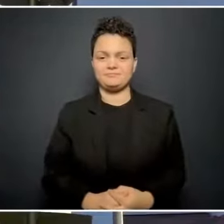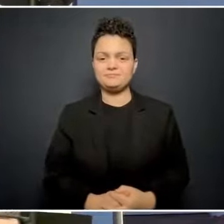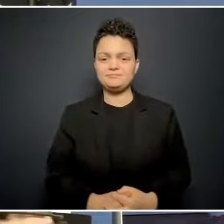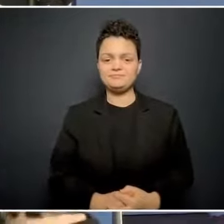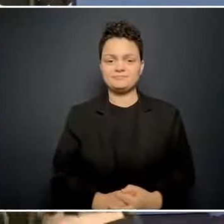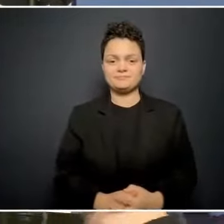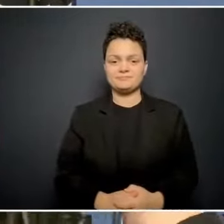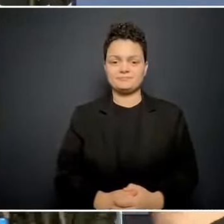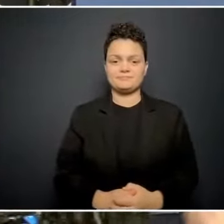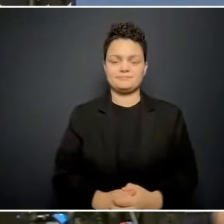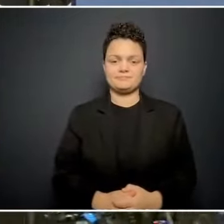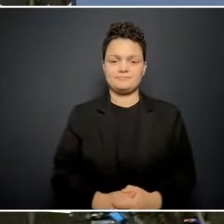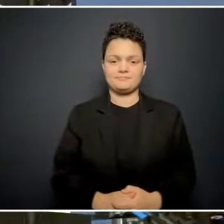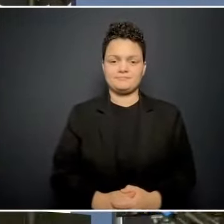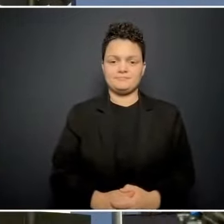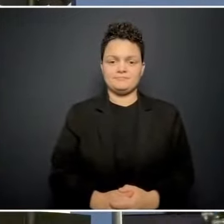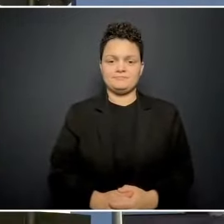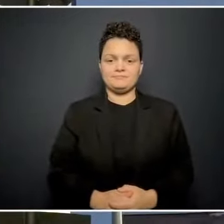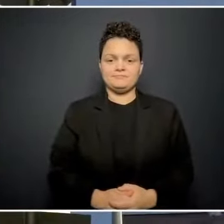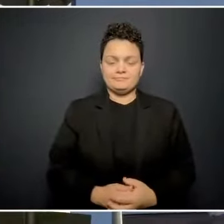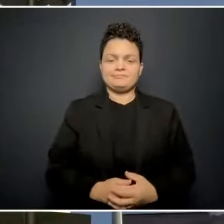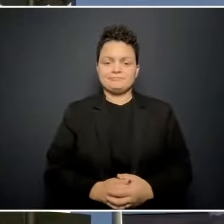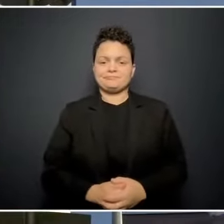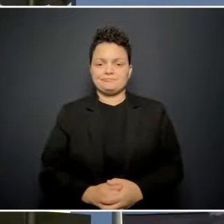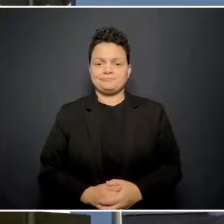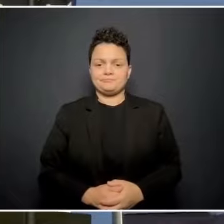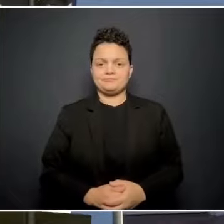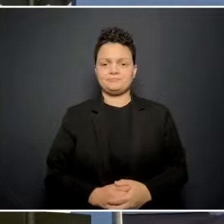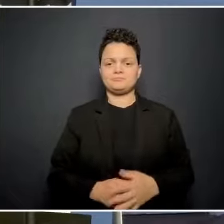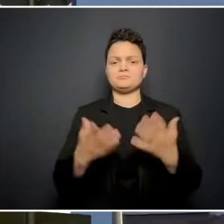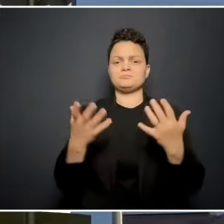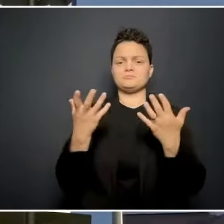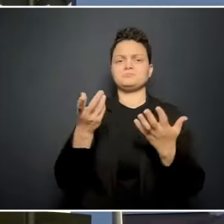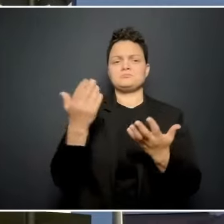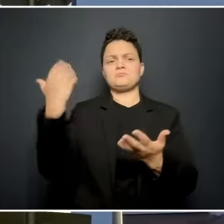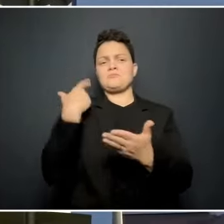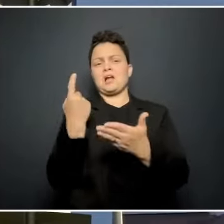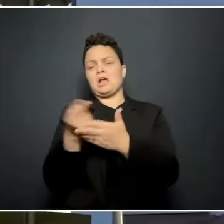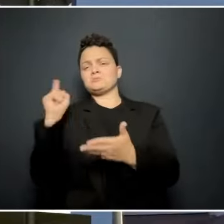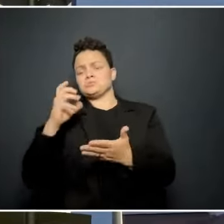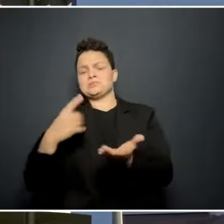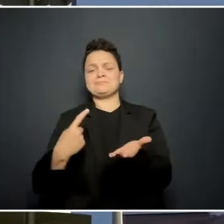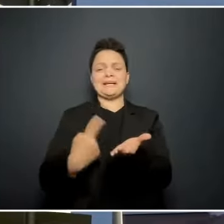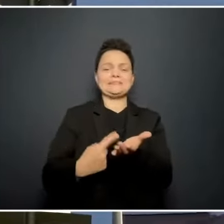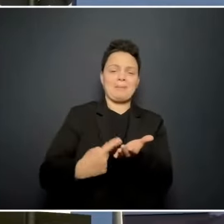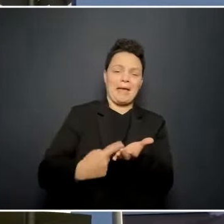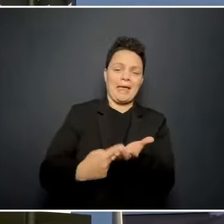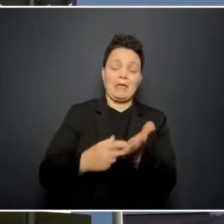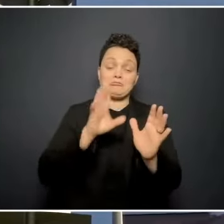Now you probably heard we had a little debate last week. Can't say it was my best performance. We love it,